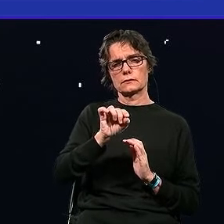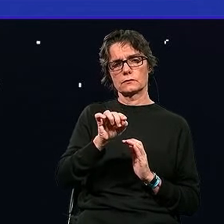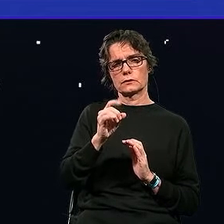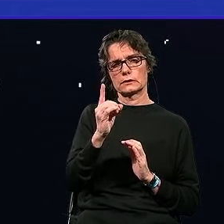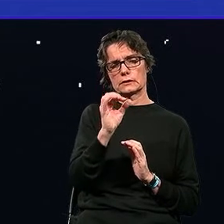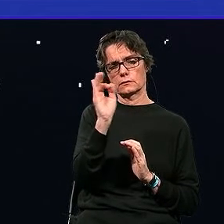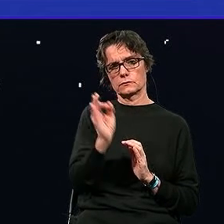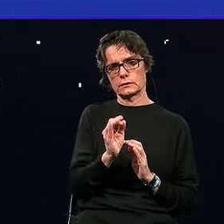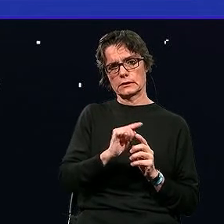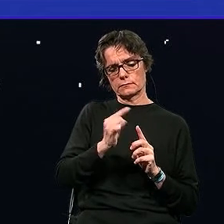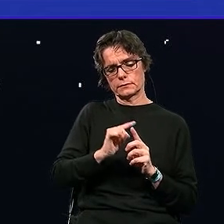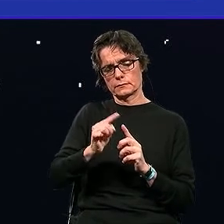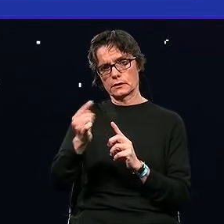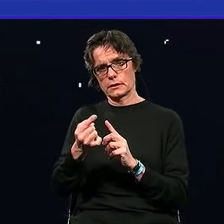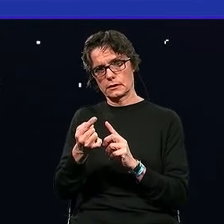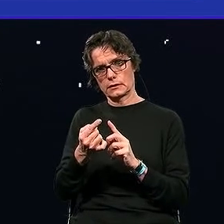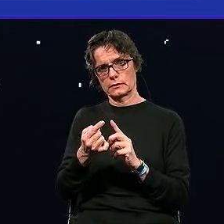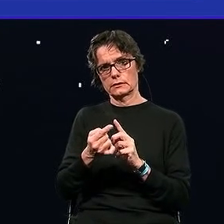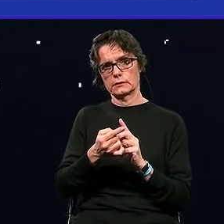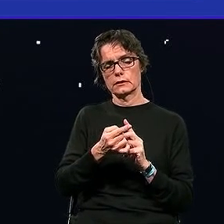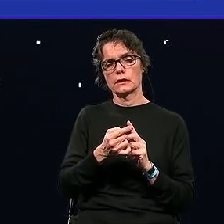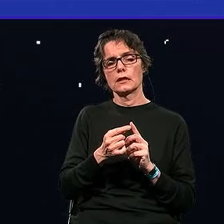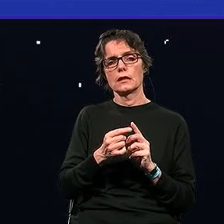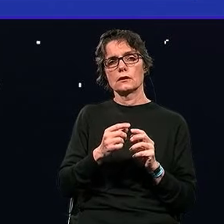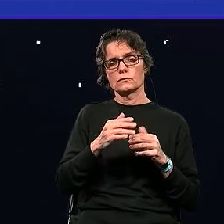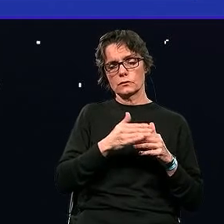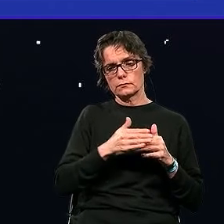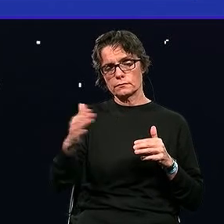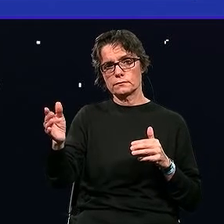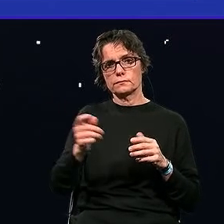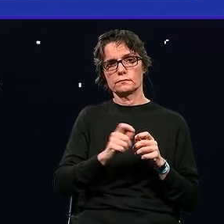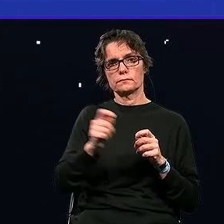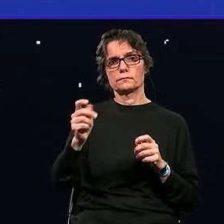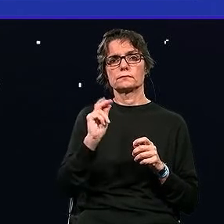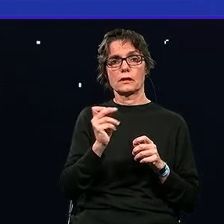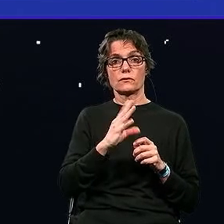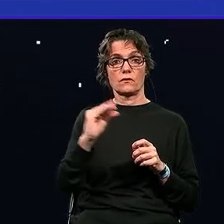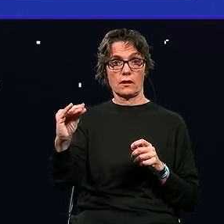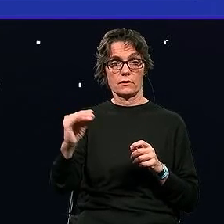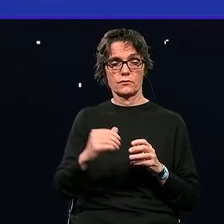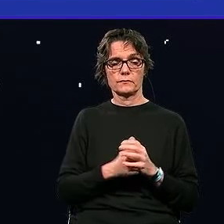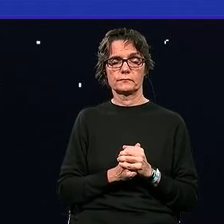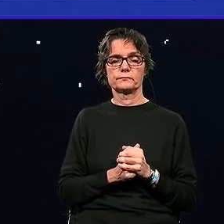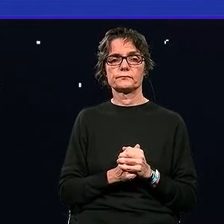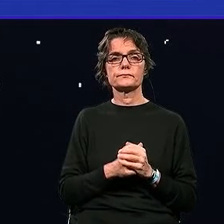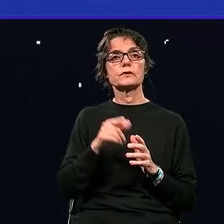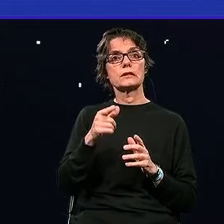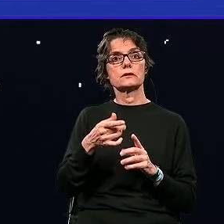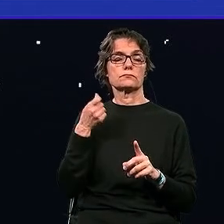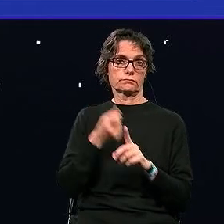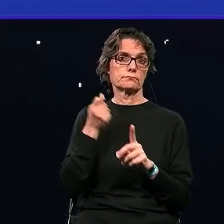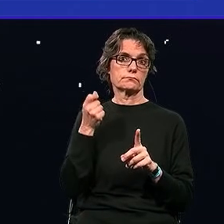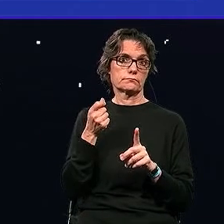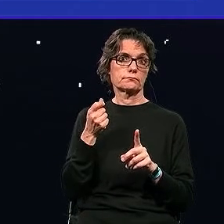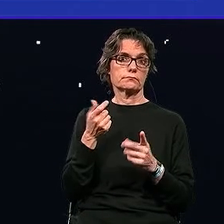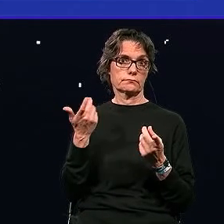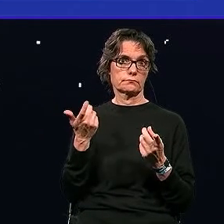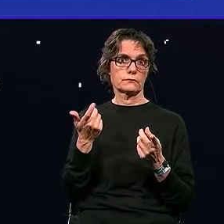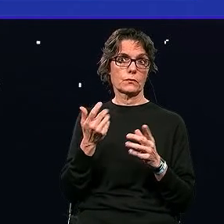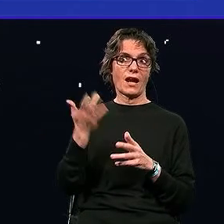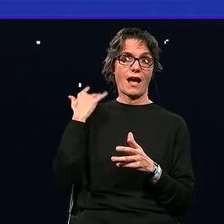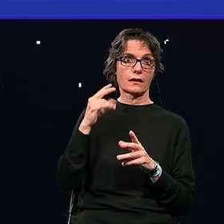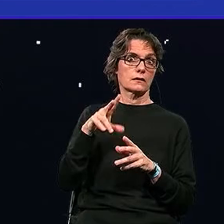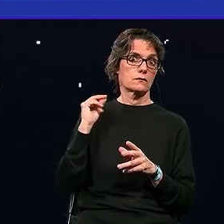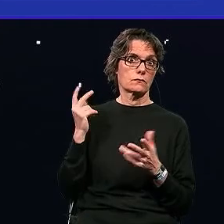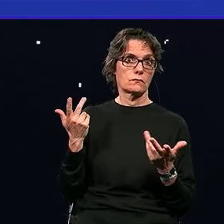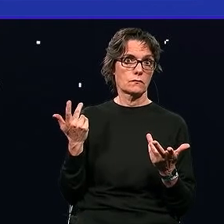7.6% year on year, every year through this decade. So that's the scale of the challenge. We've never achieved anything like that